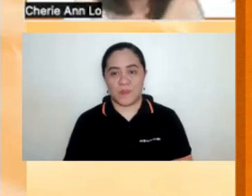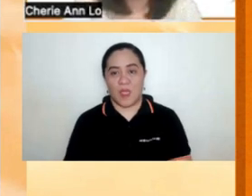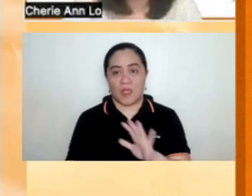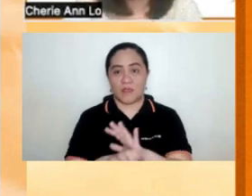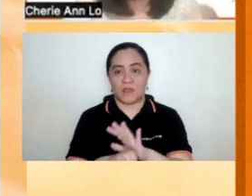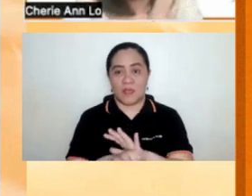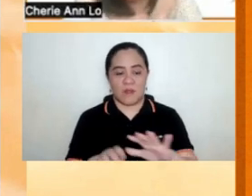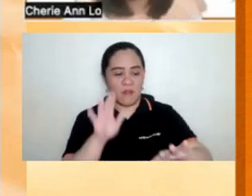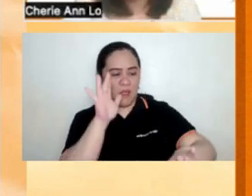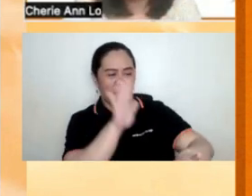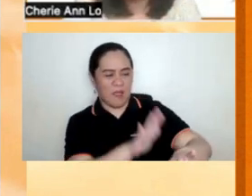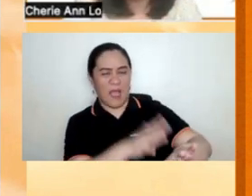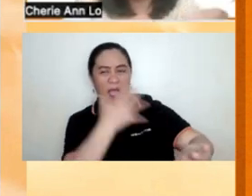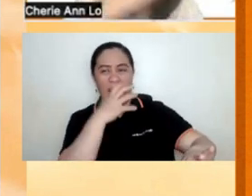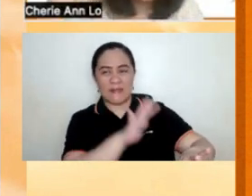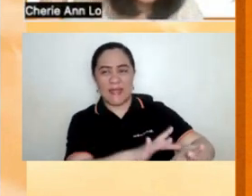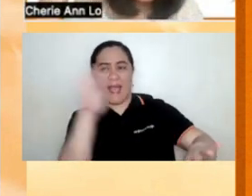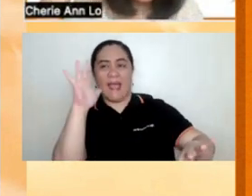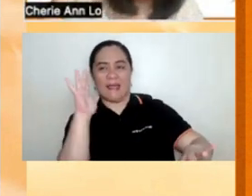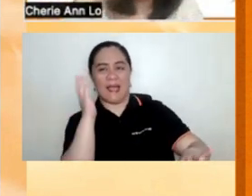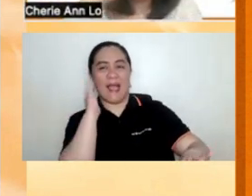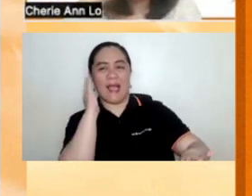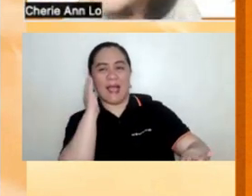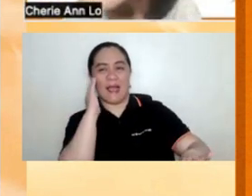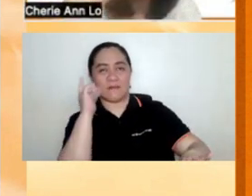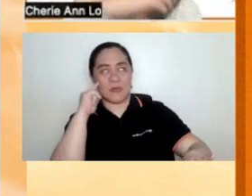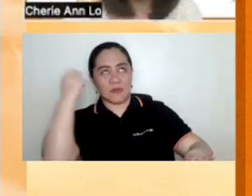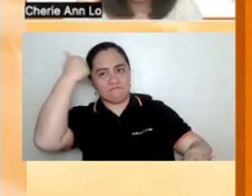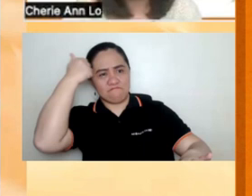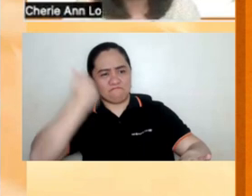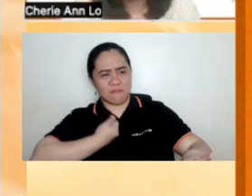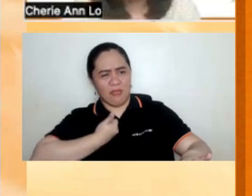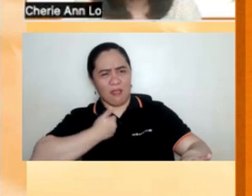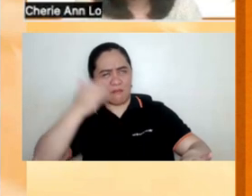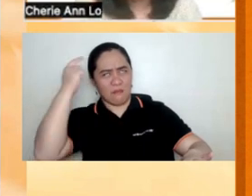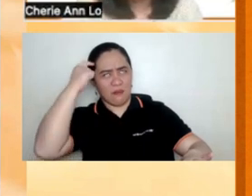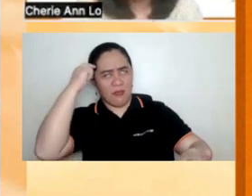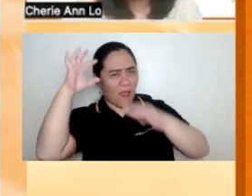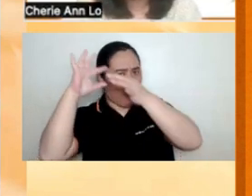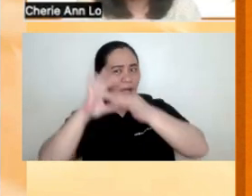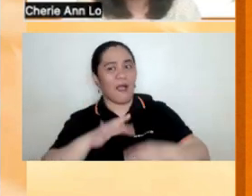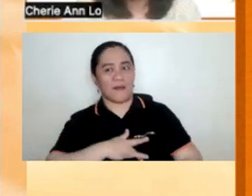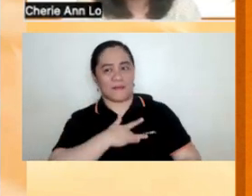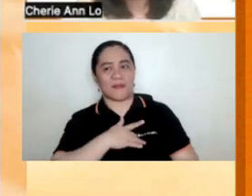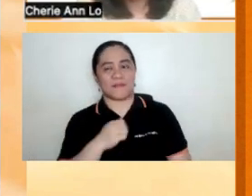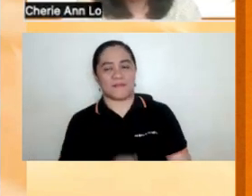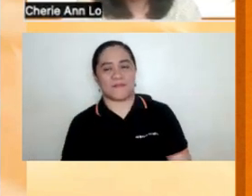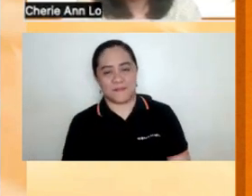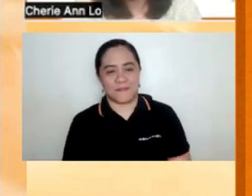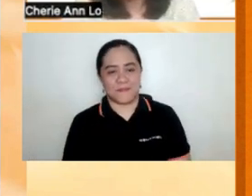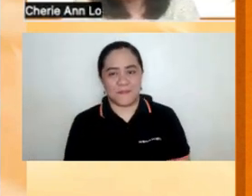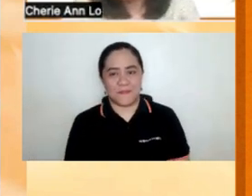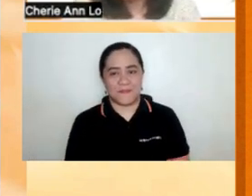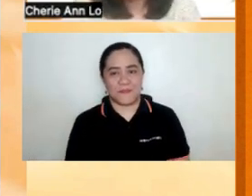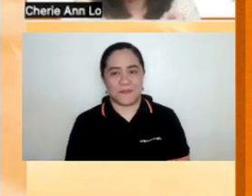let go of it. So that's a flight response. Now, so you don't think twice, your body acts on your behalf. The feeling brain naman, it